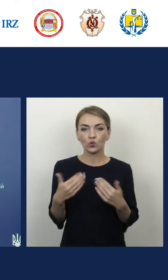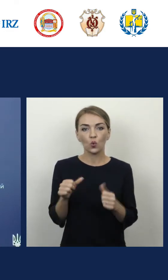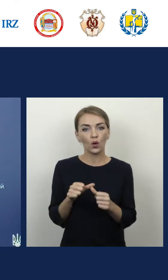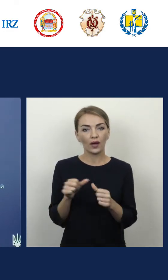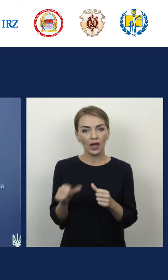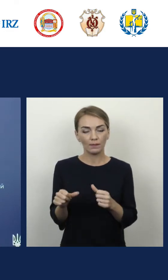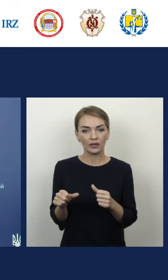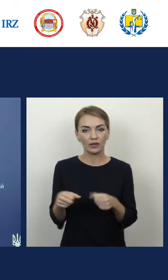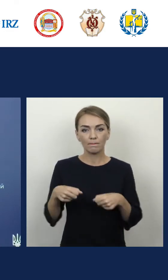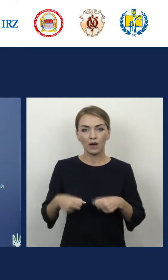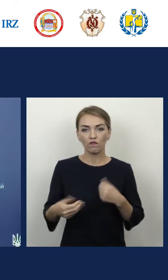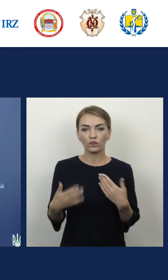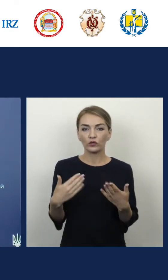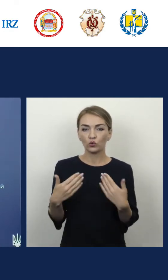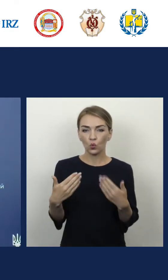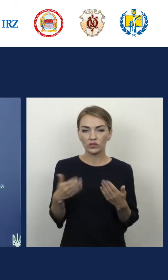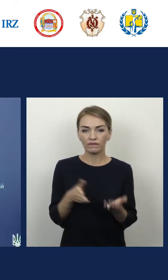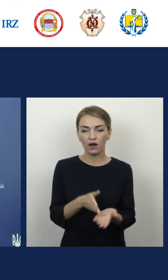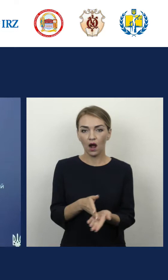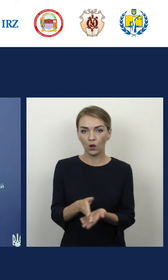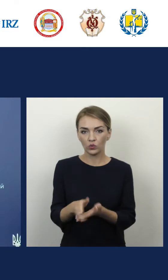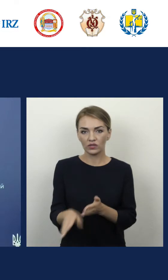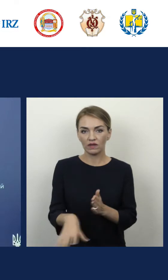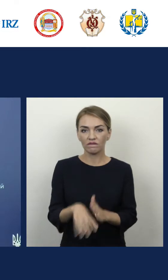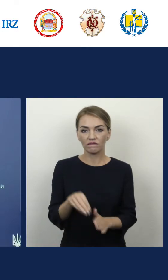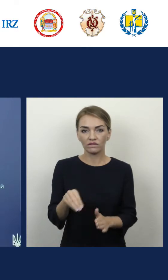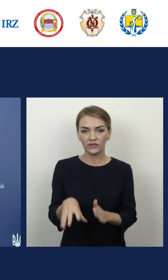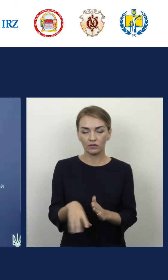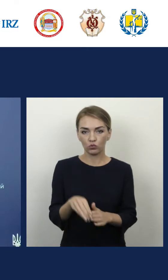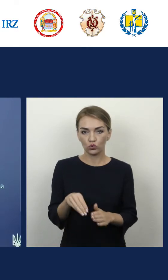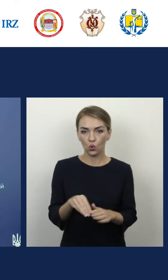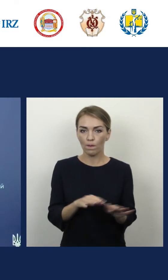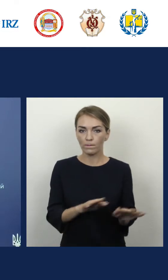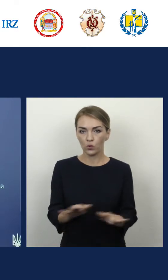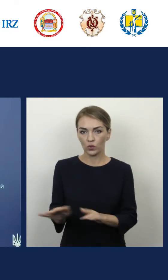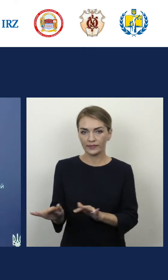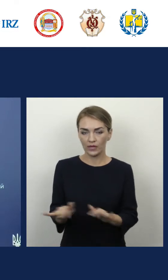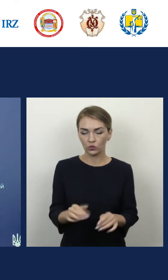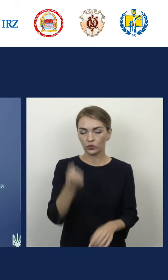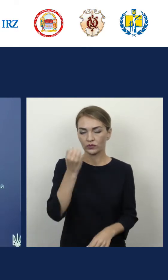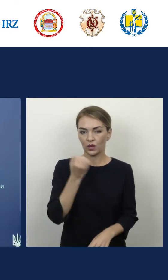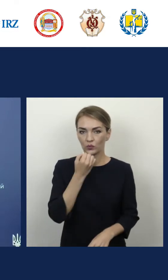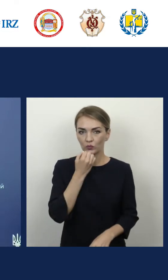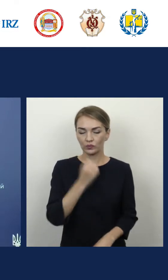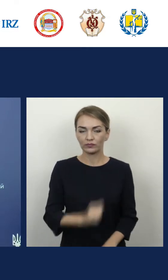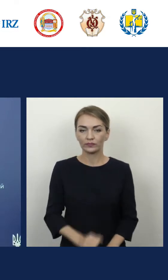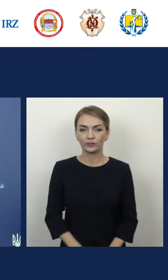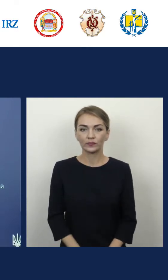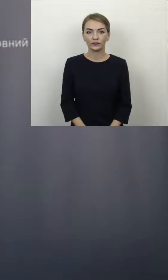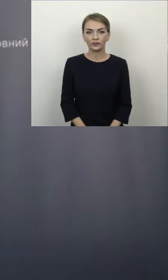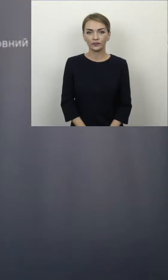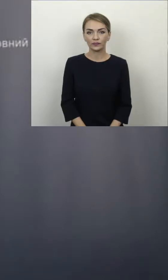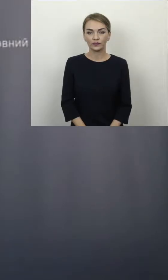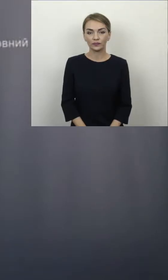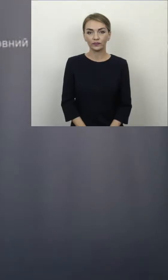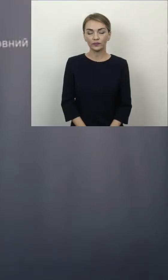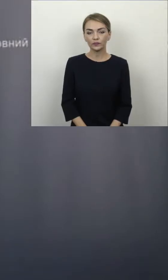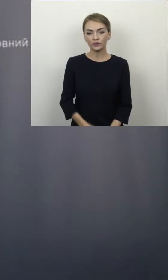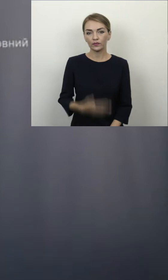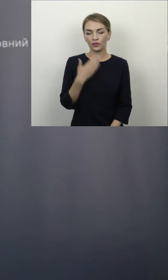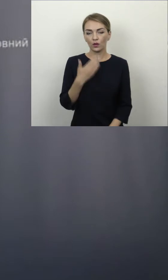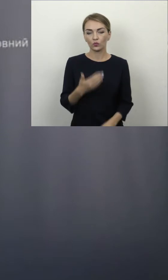inform society about your judgments regarding legal relations, electoral process. Thank you very